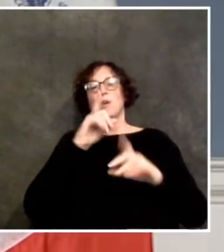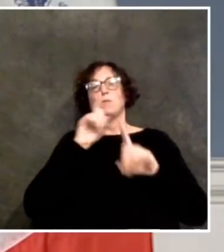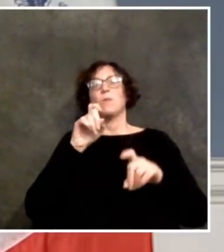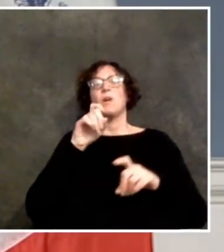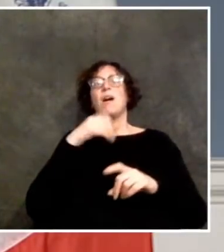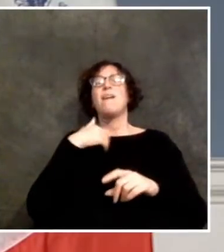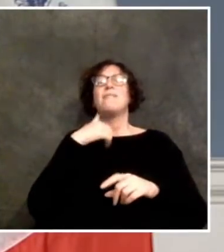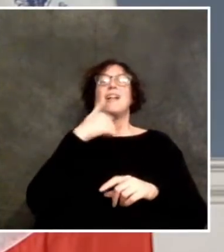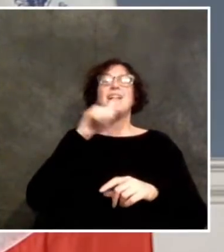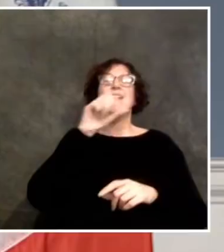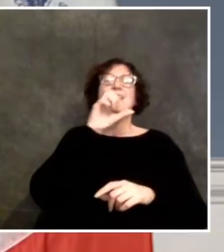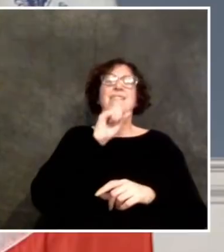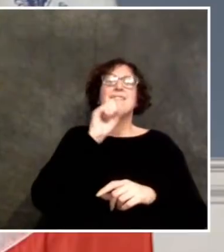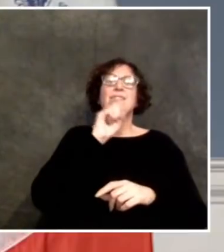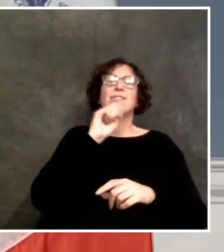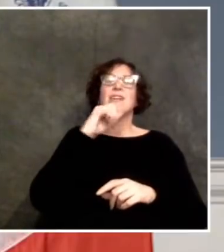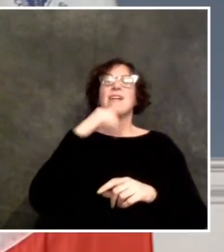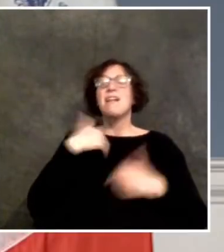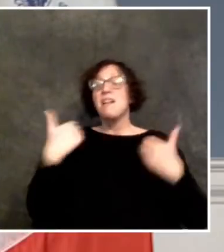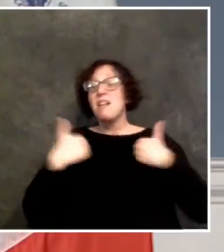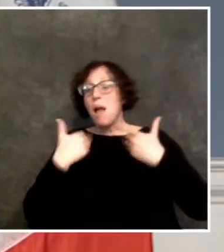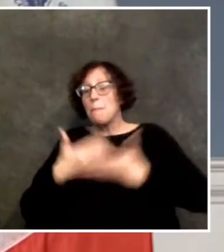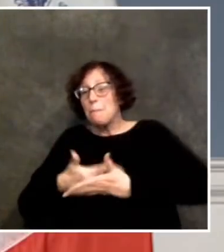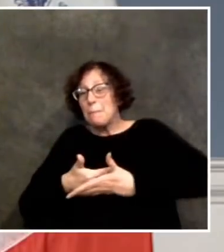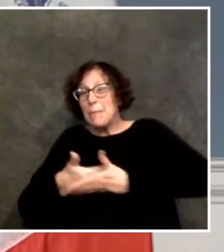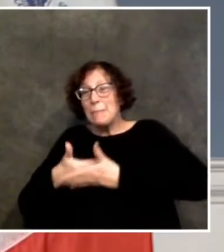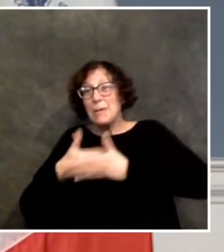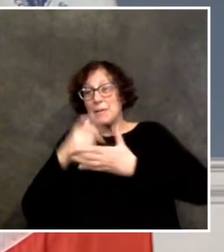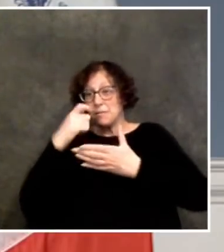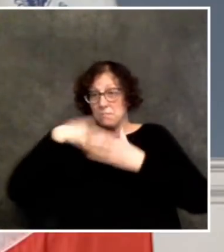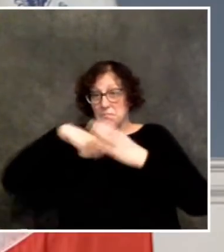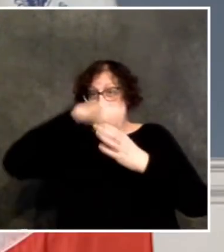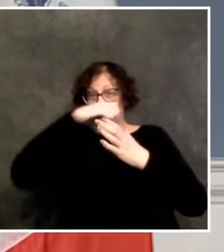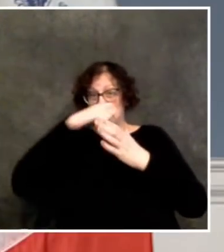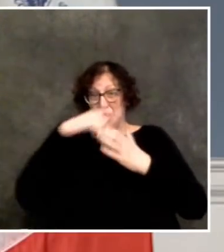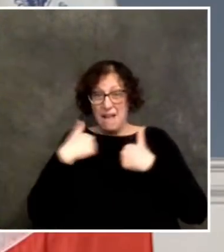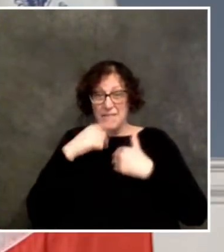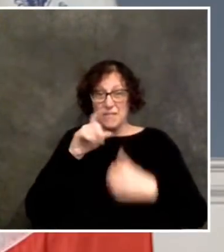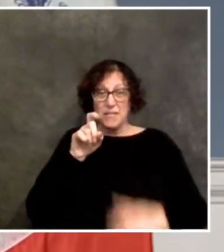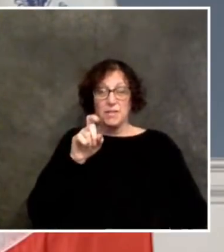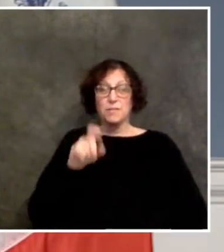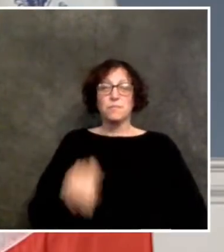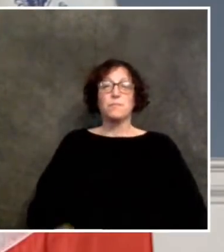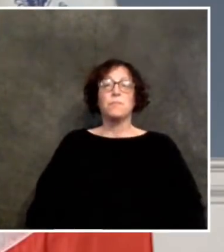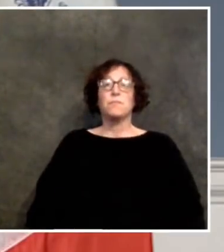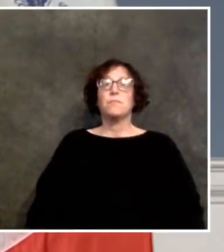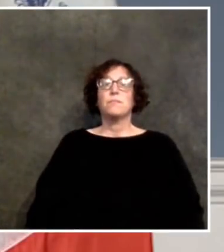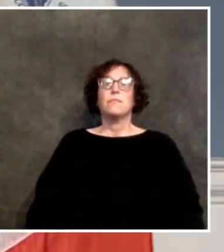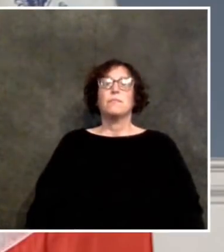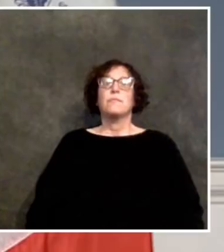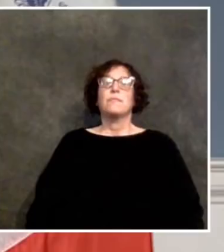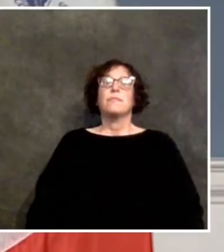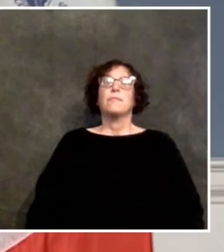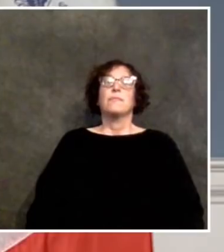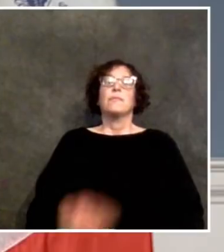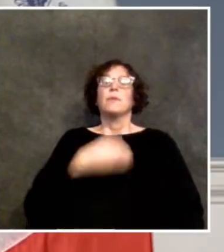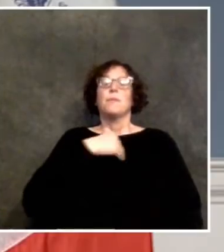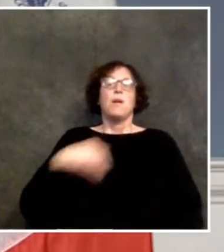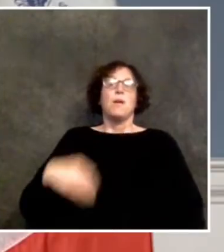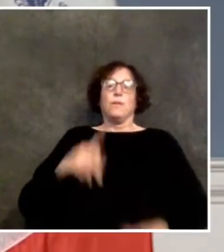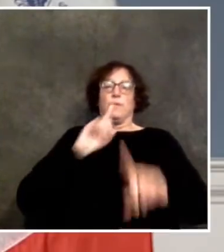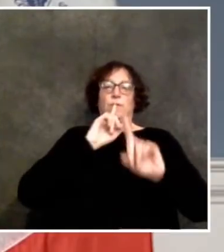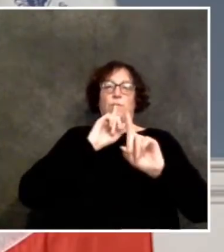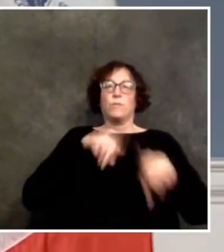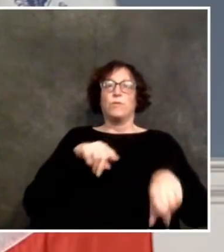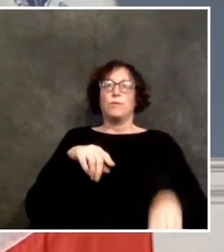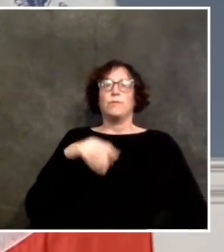is this is based on new information. The second thing is this does not in any way